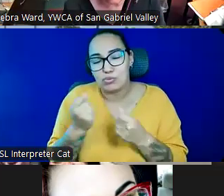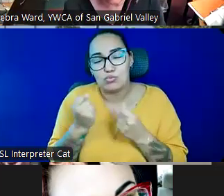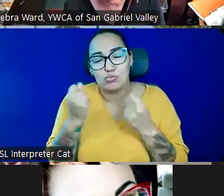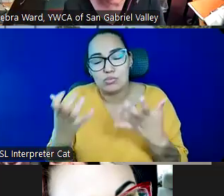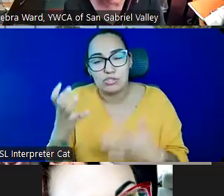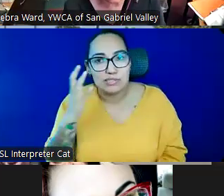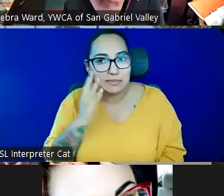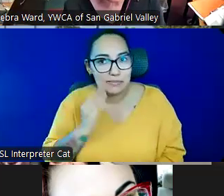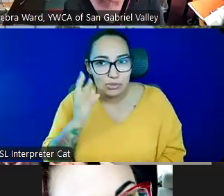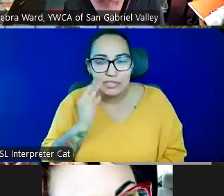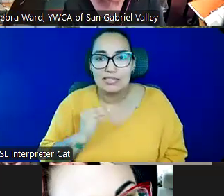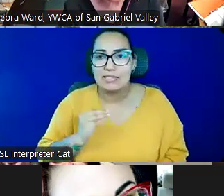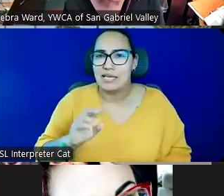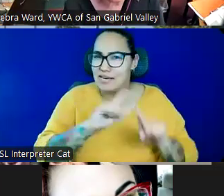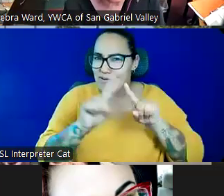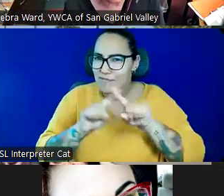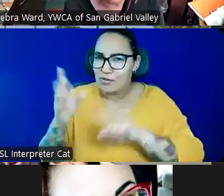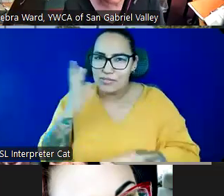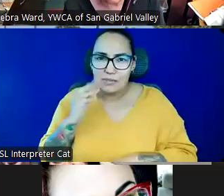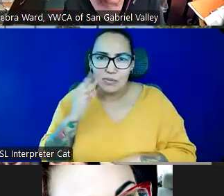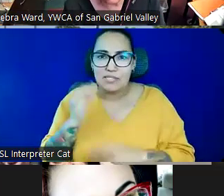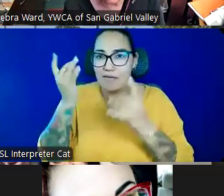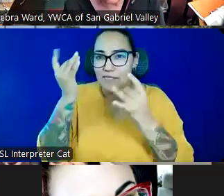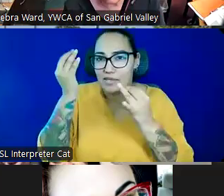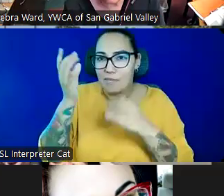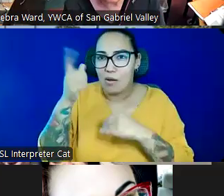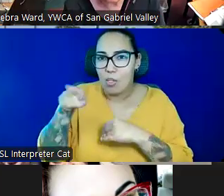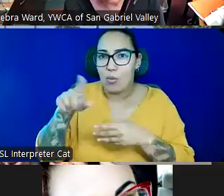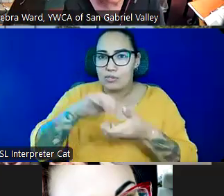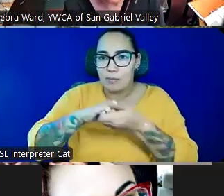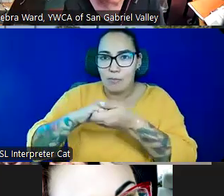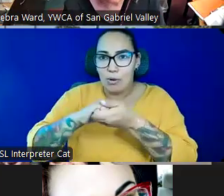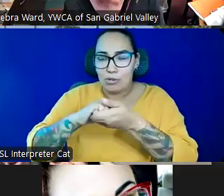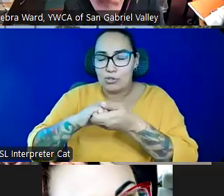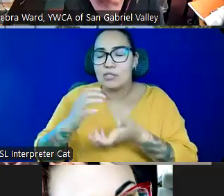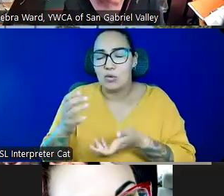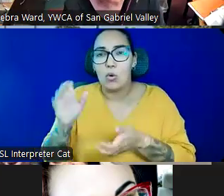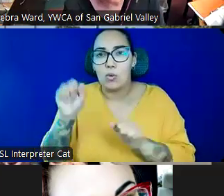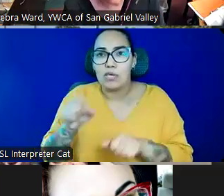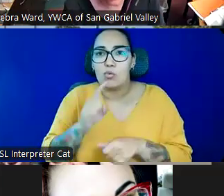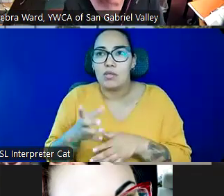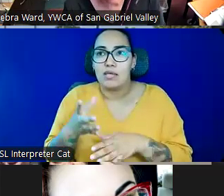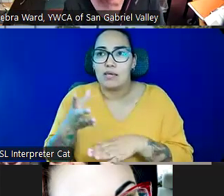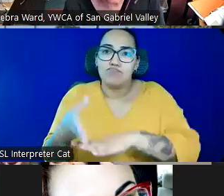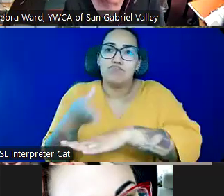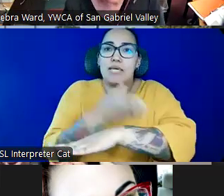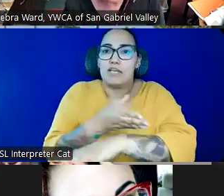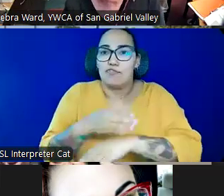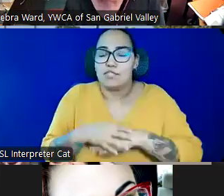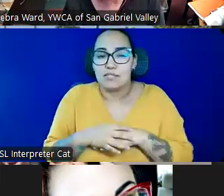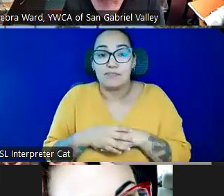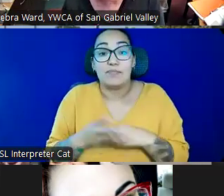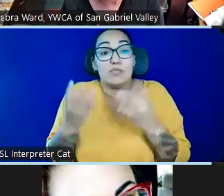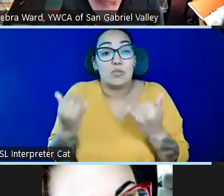experience and such diverse experience in terms of thinking about those partnerships where we can really make a difference. So now I'm going to invite